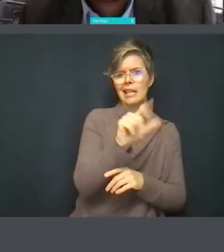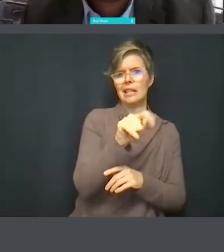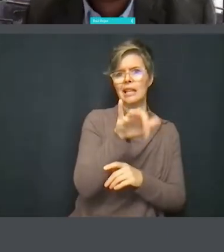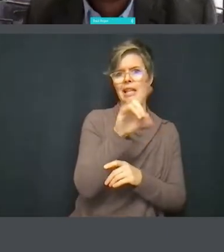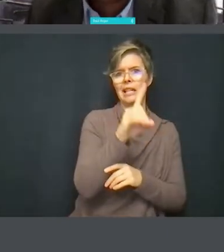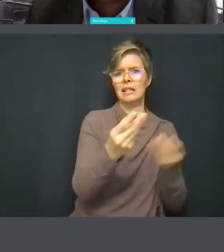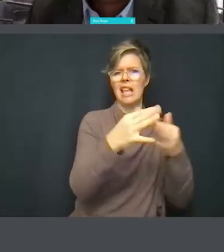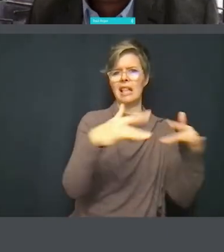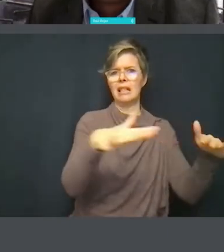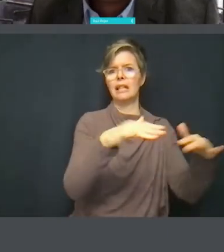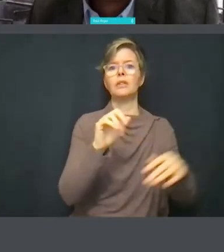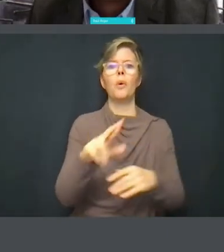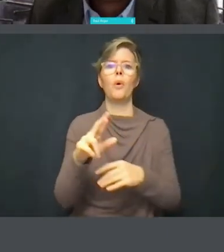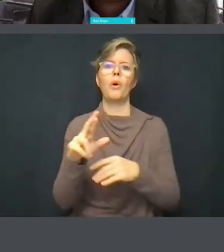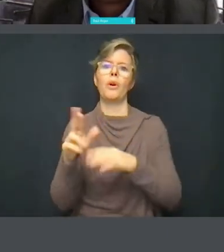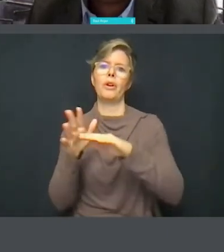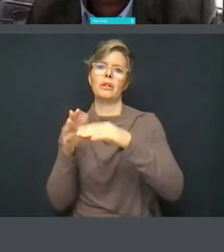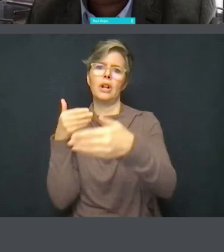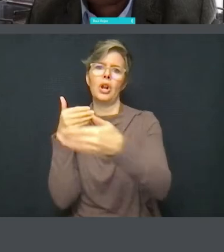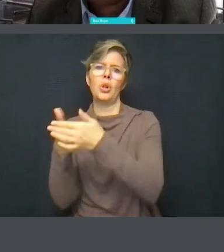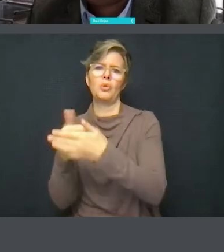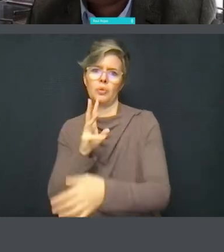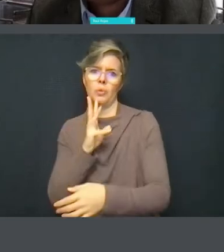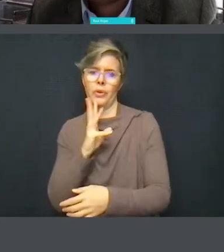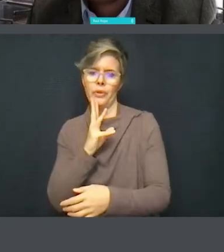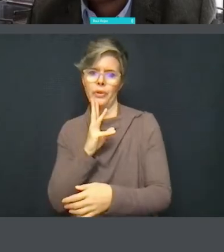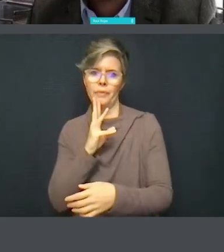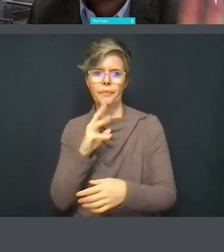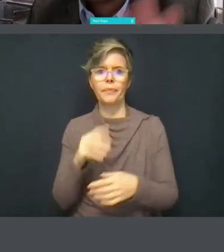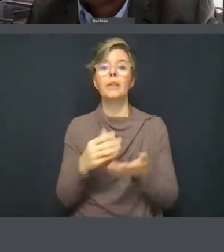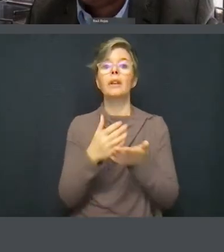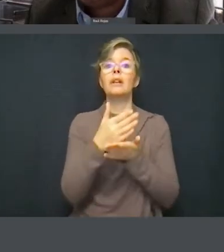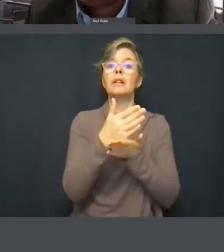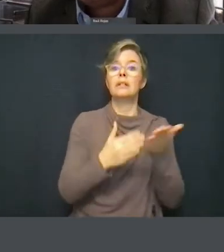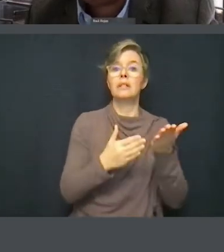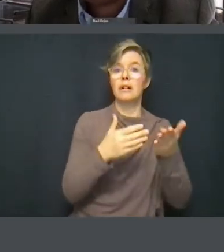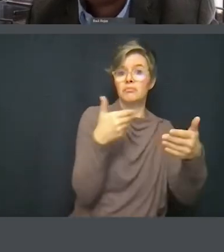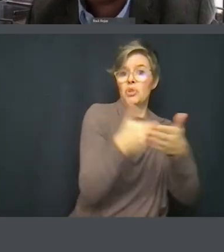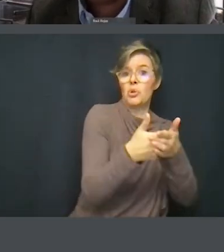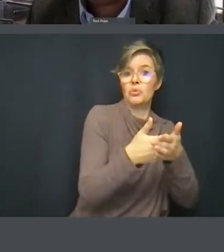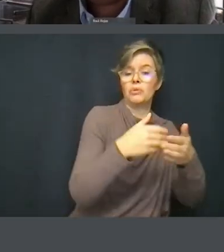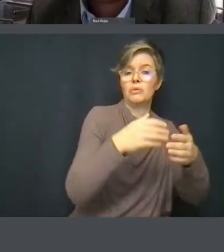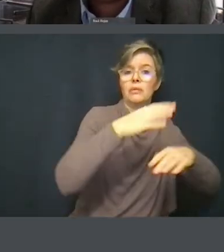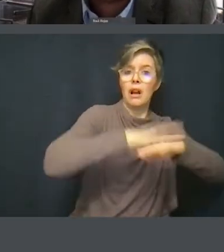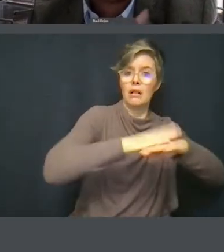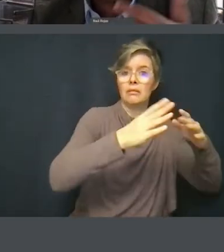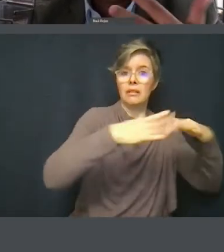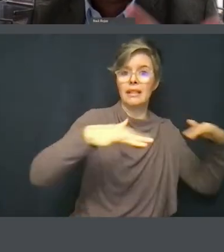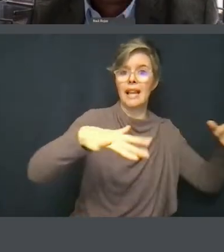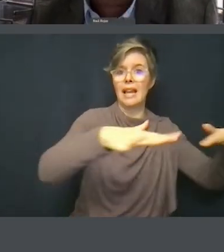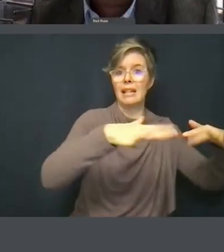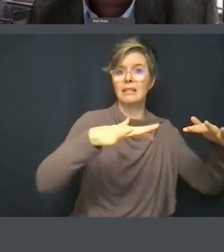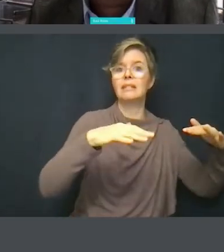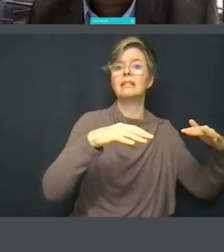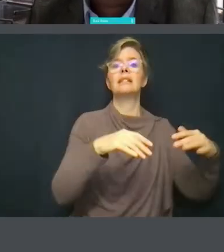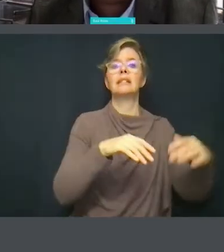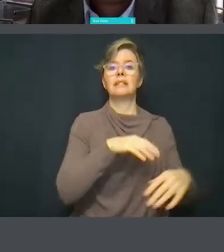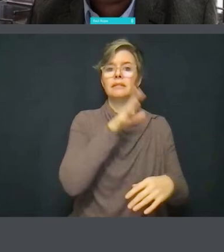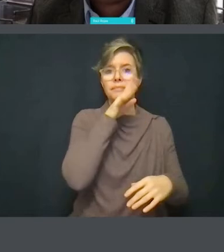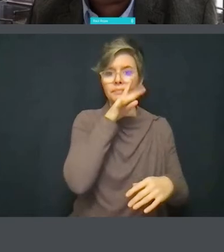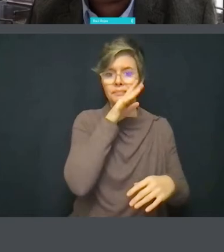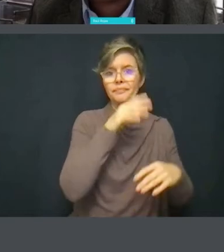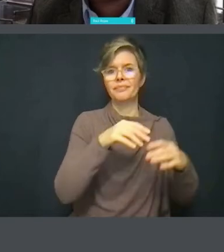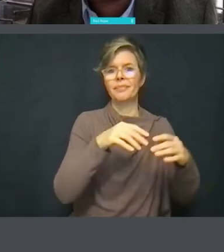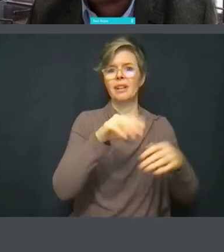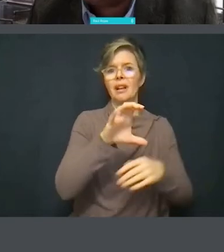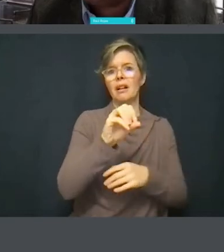right? Inland speakers tend to pronounce final consonants, coastal dialect speakers tend not to, right? So I'm